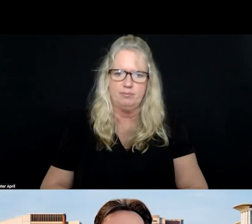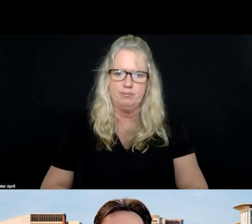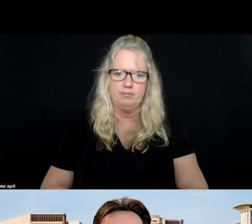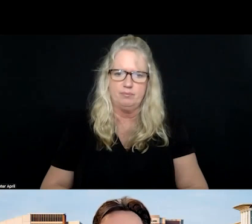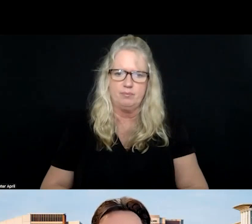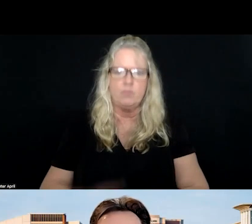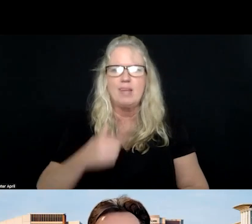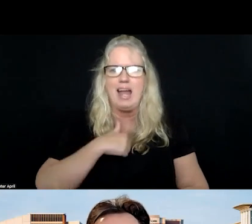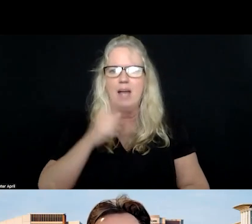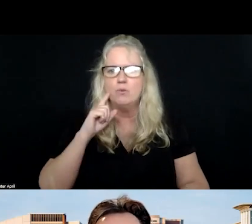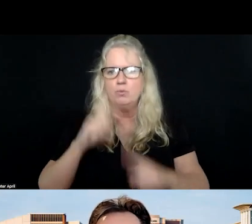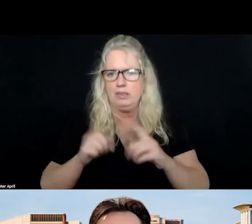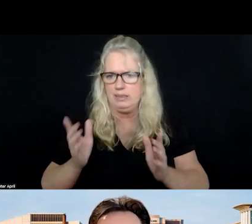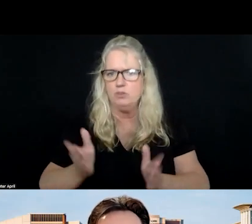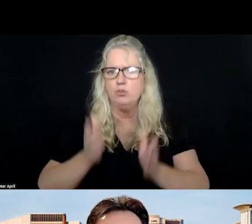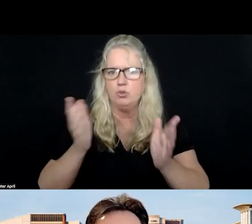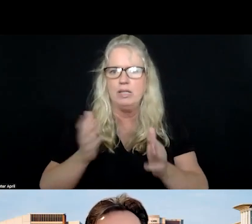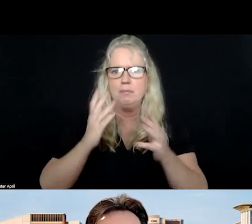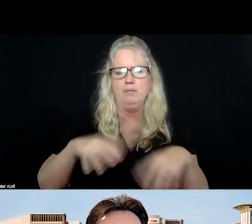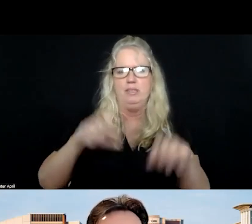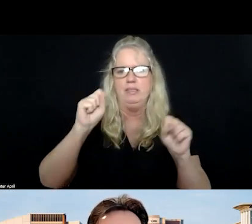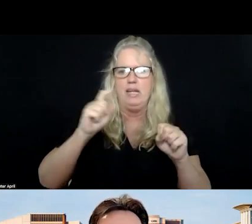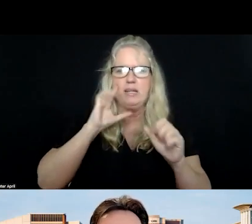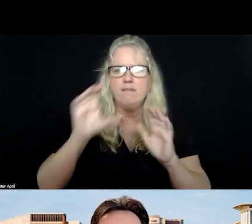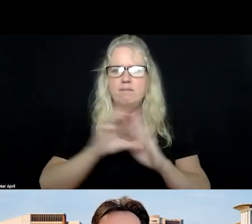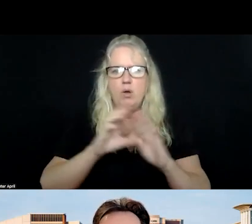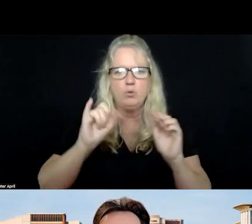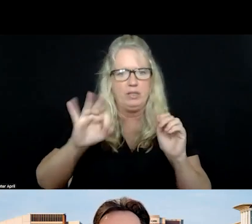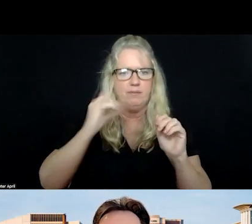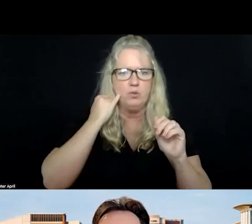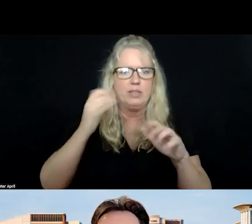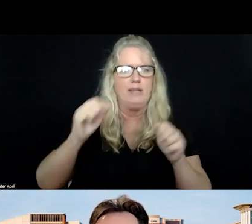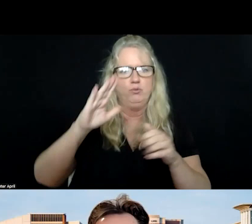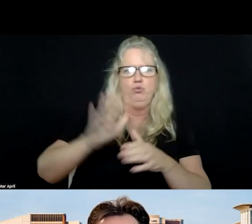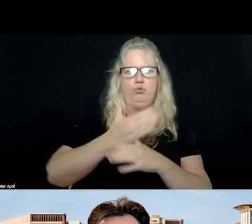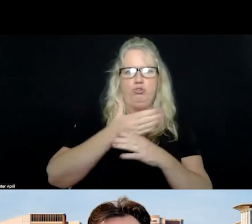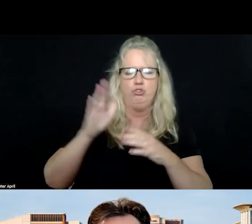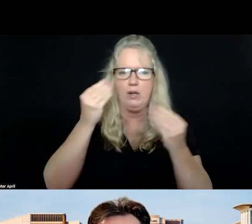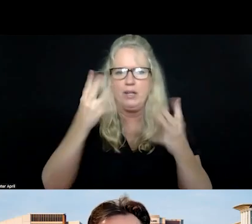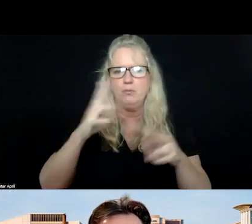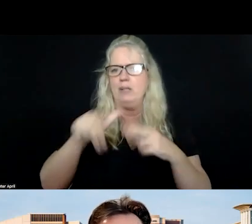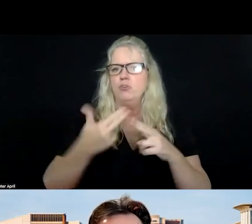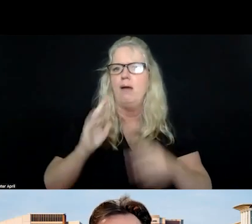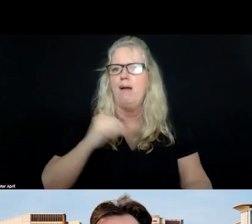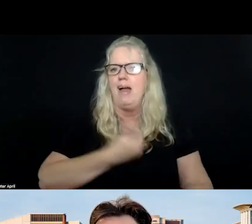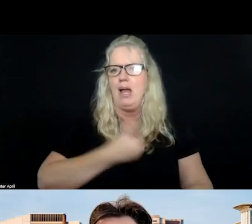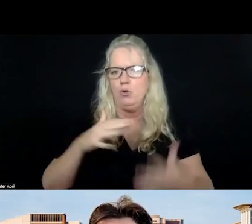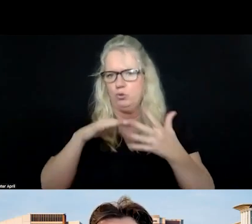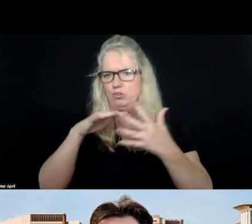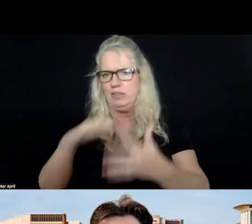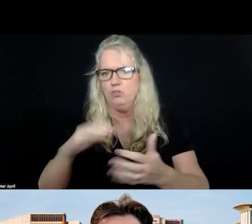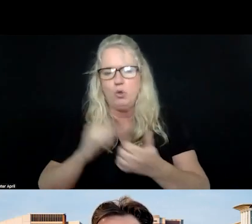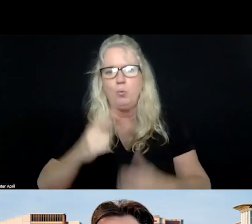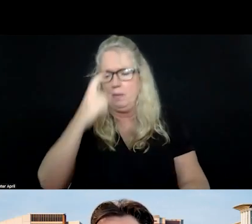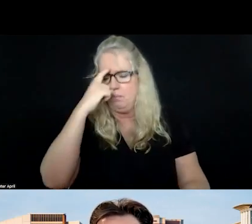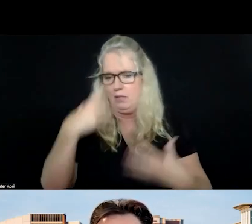I urge you to take a photo if you can, to consider sharing information about our study with major mental health